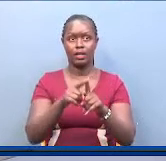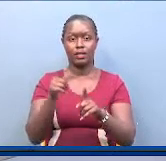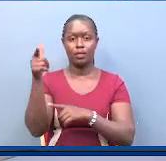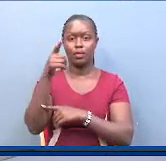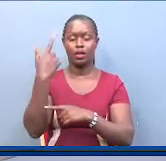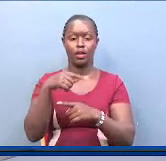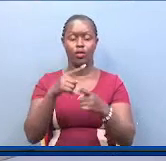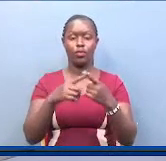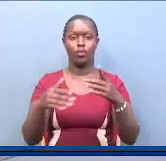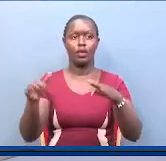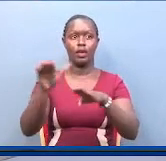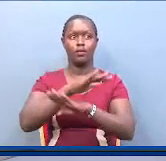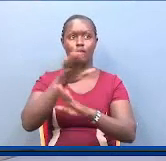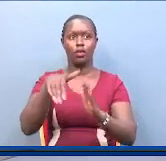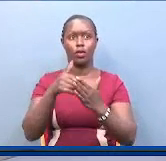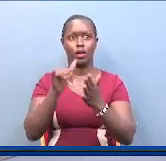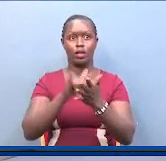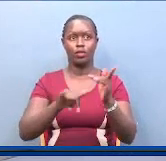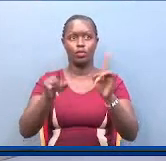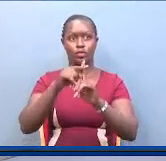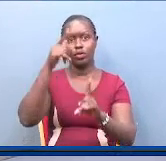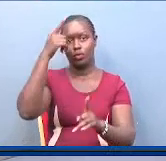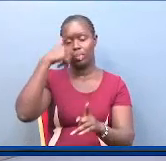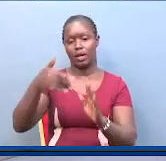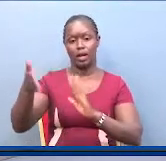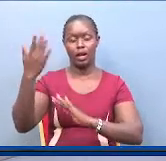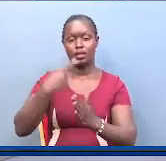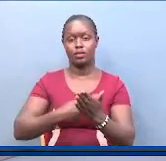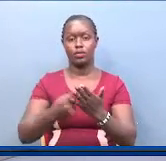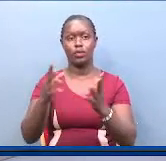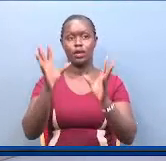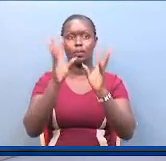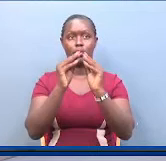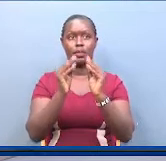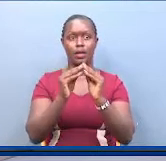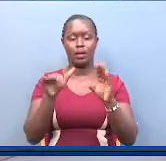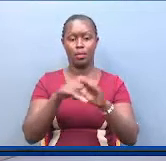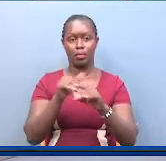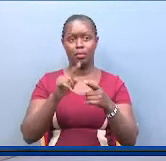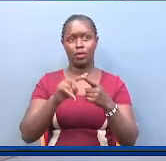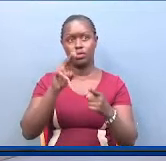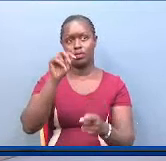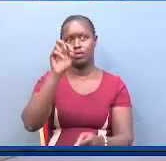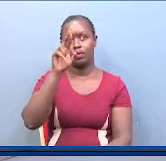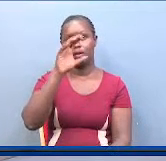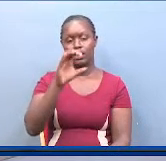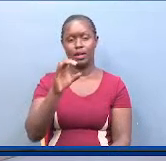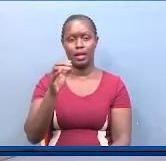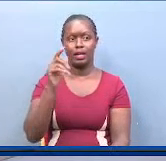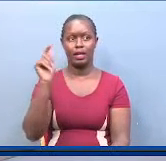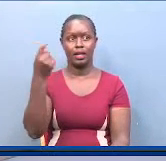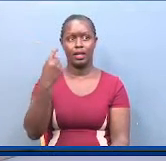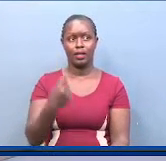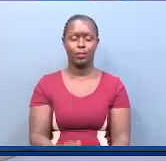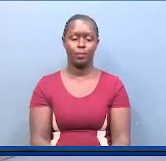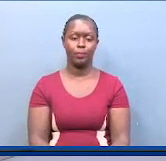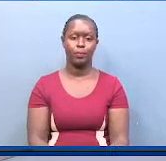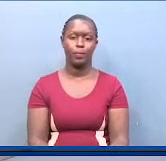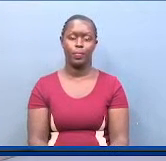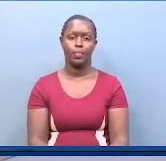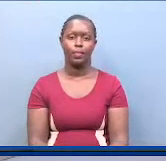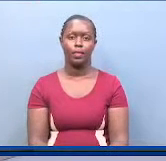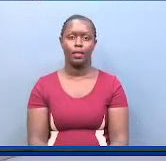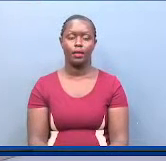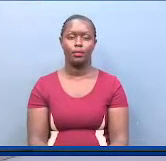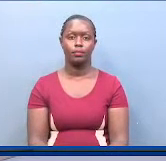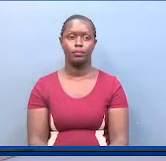cover all the candidates. Yes. She was in Thika last week meeting members of Na Kenya. Just to be fair to her. Mm. Julia, go ahead.